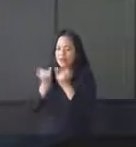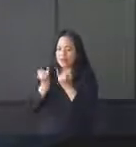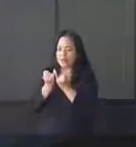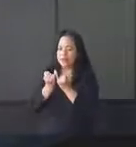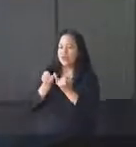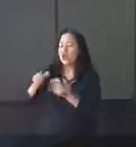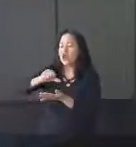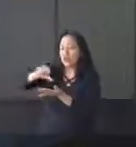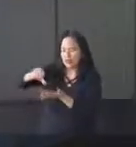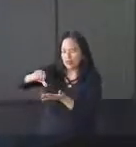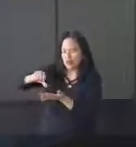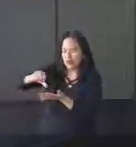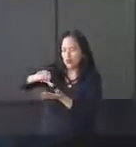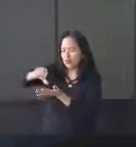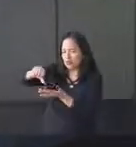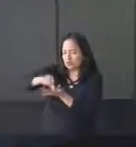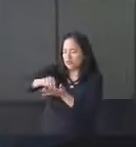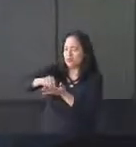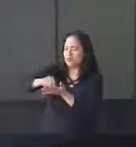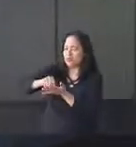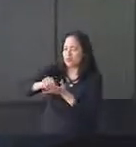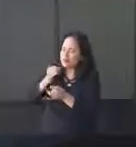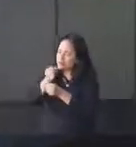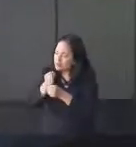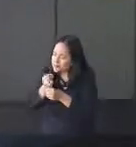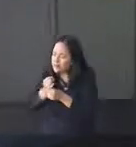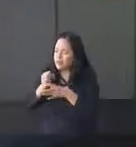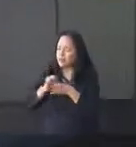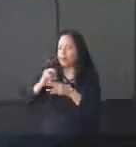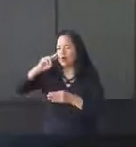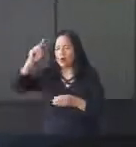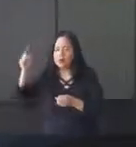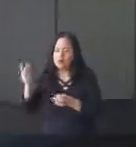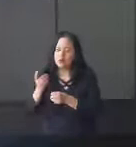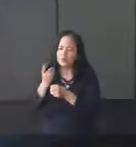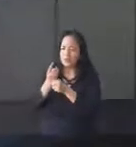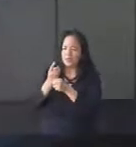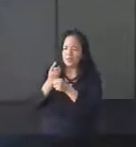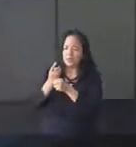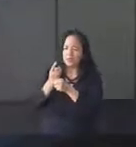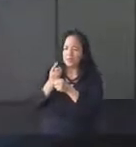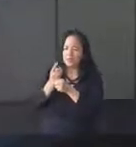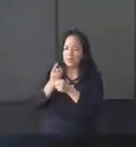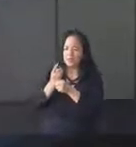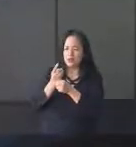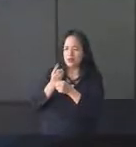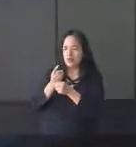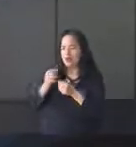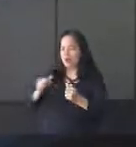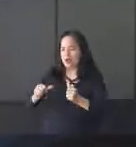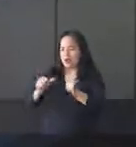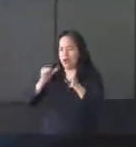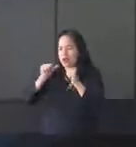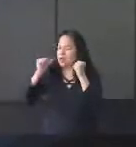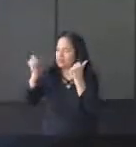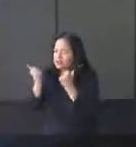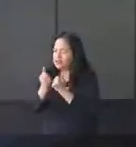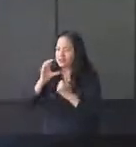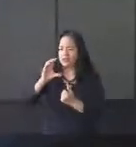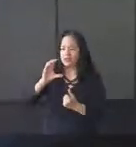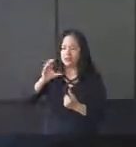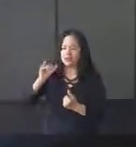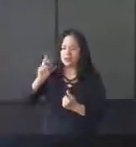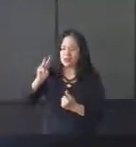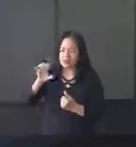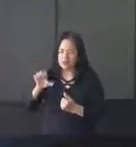present in this panel, the research centers, universities, the social fabric,